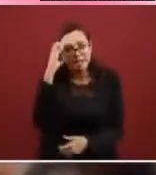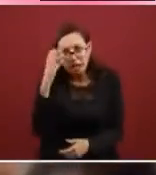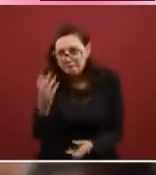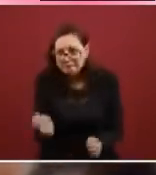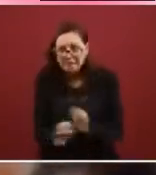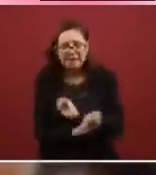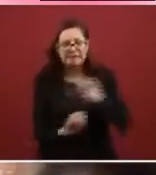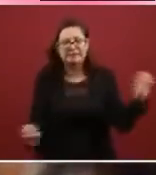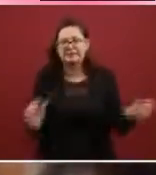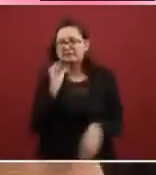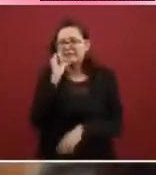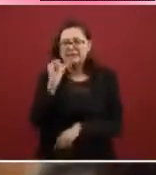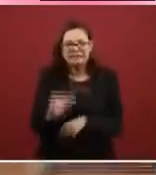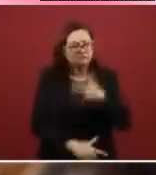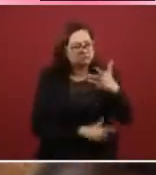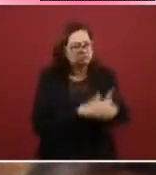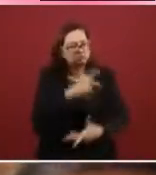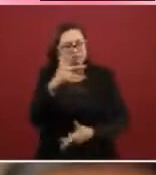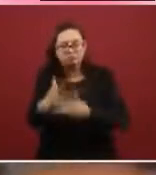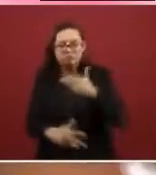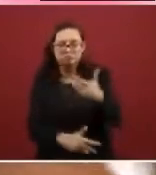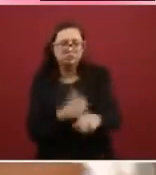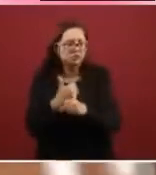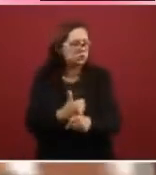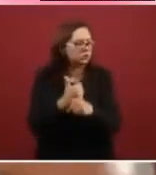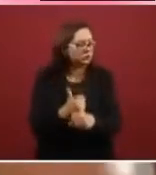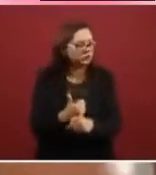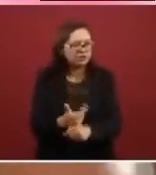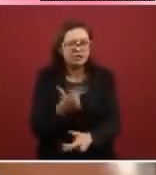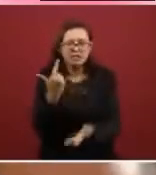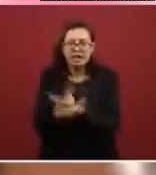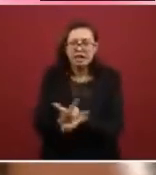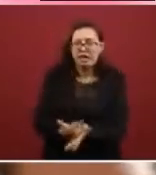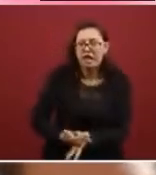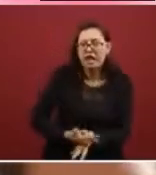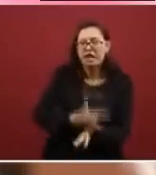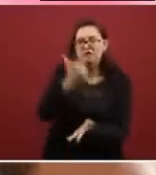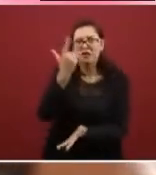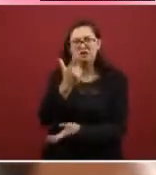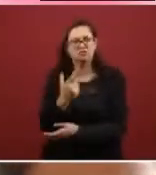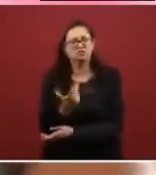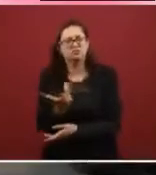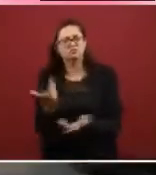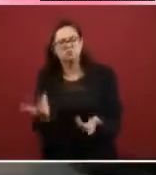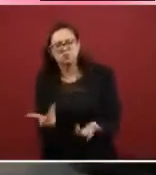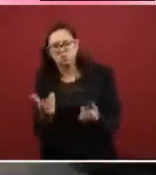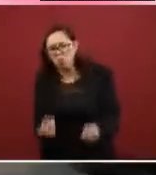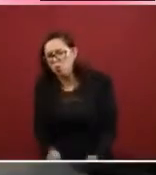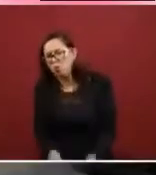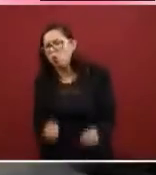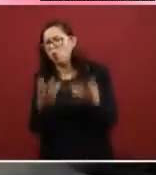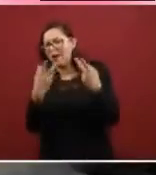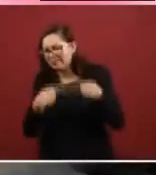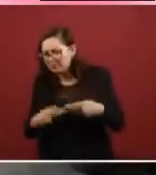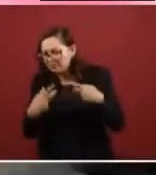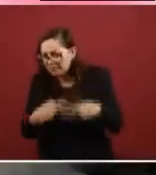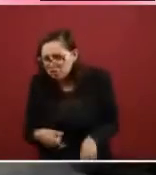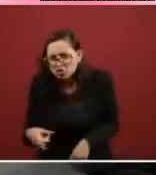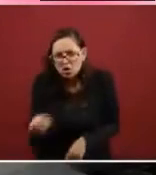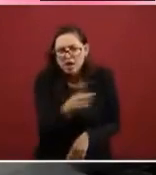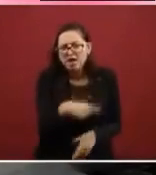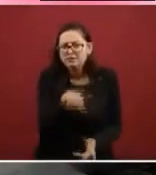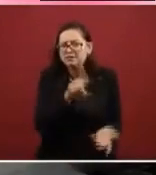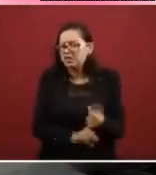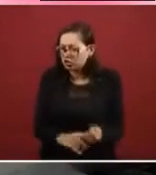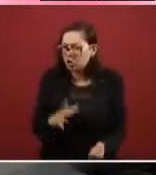a metal blanket. And there's a long list of problems. Do you have a definition? How many Mexicans are in